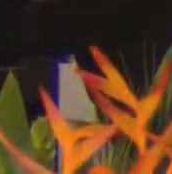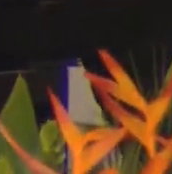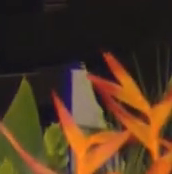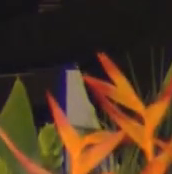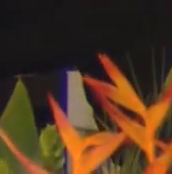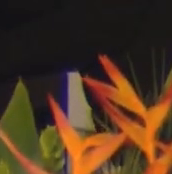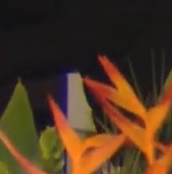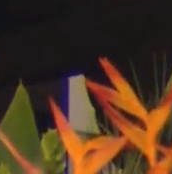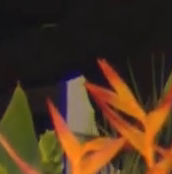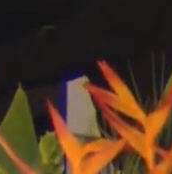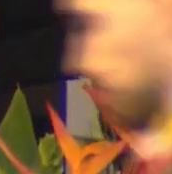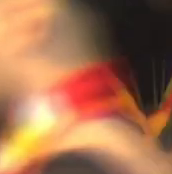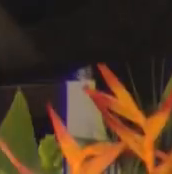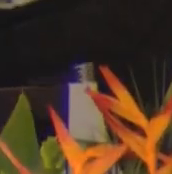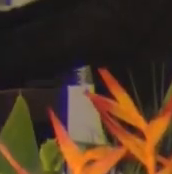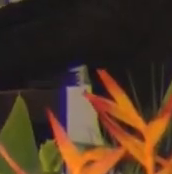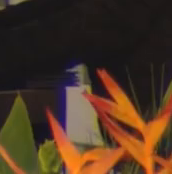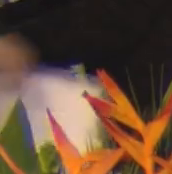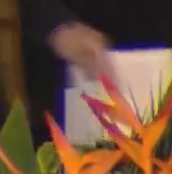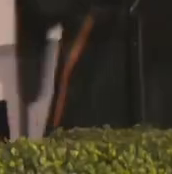Tanya Alverson Wise.